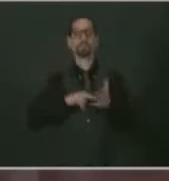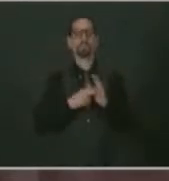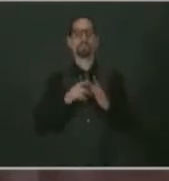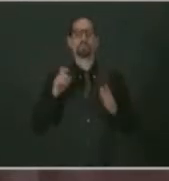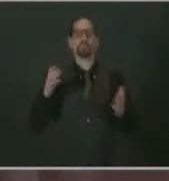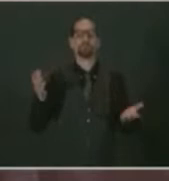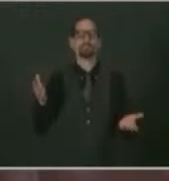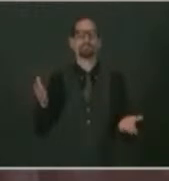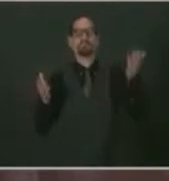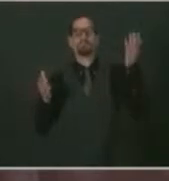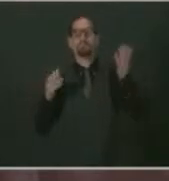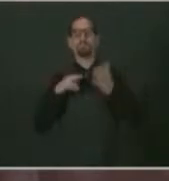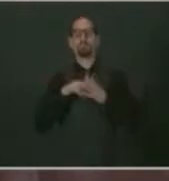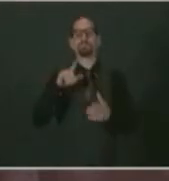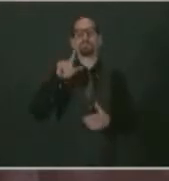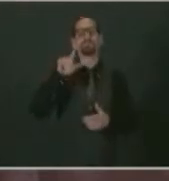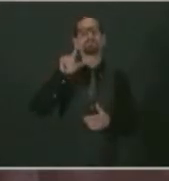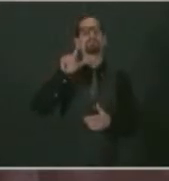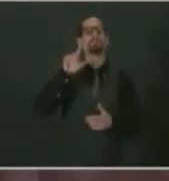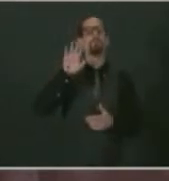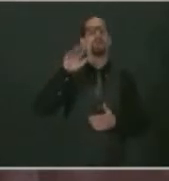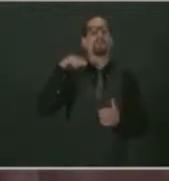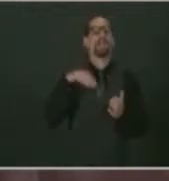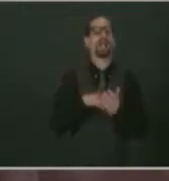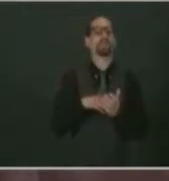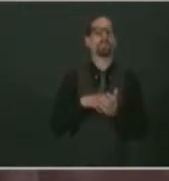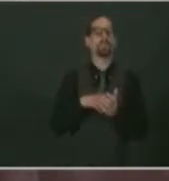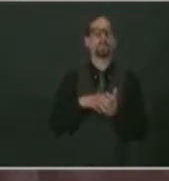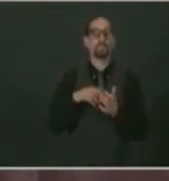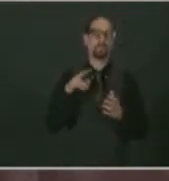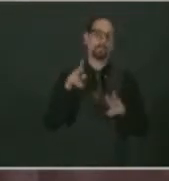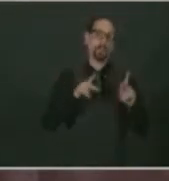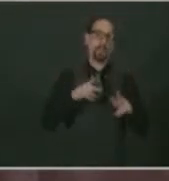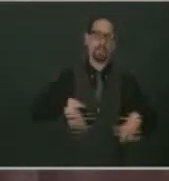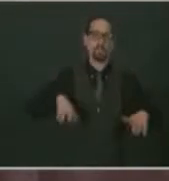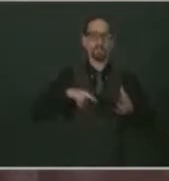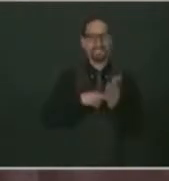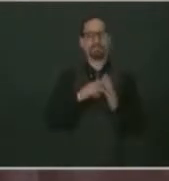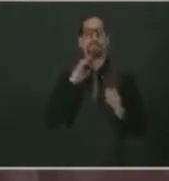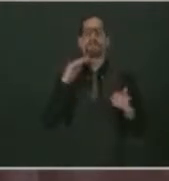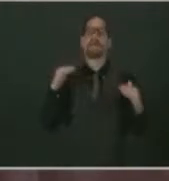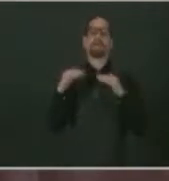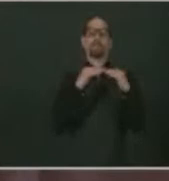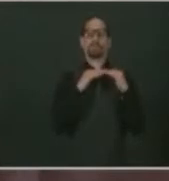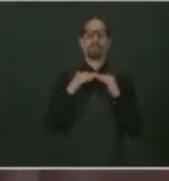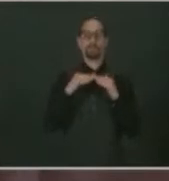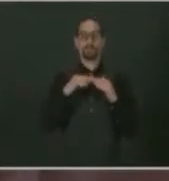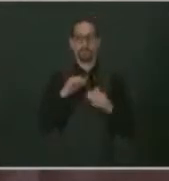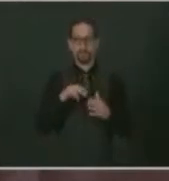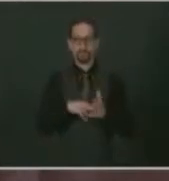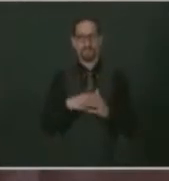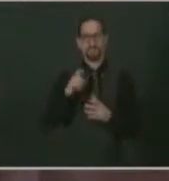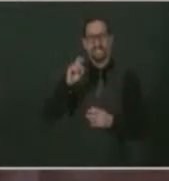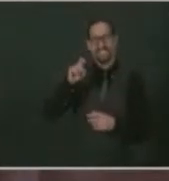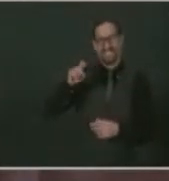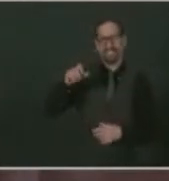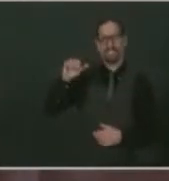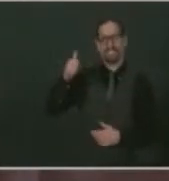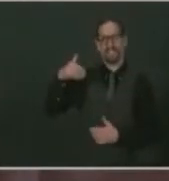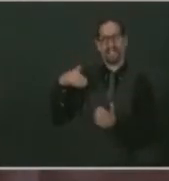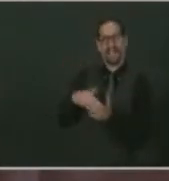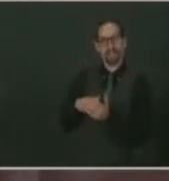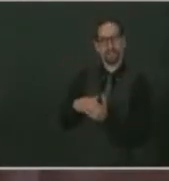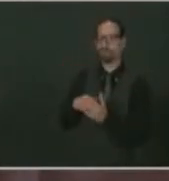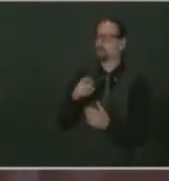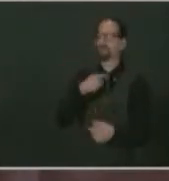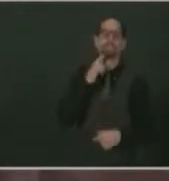right? Being fair across the board. If we're at 10,000 shots, we've got some makeup to do. So that's the idea, to kind of put it into a math